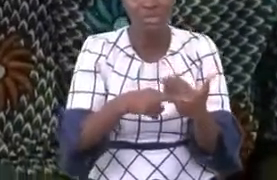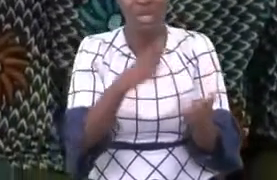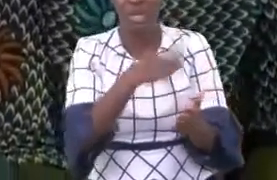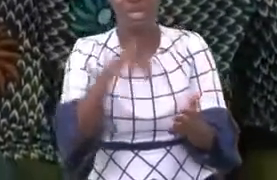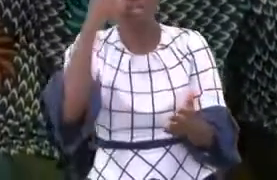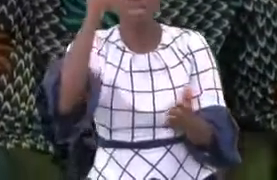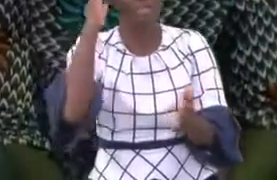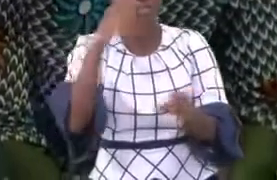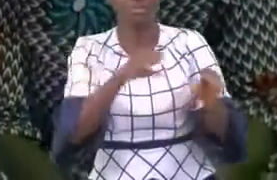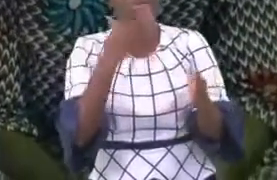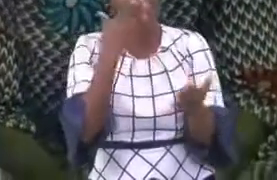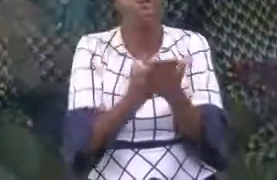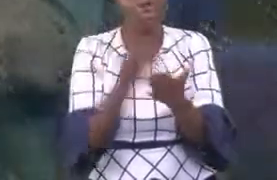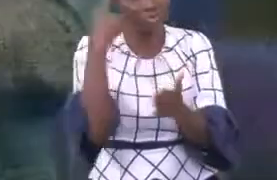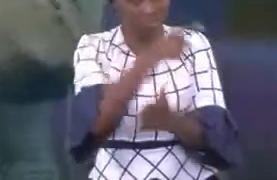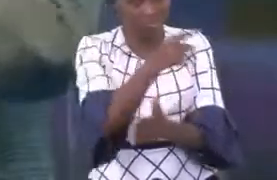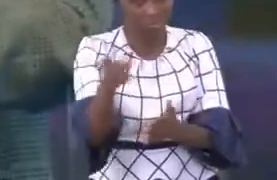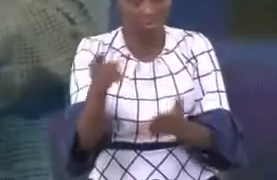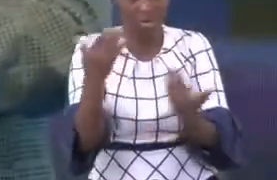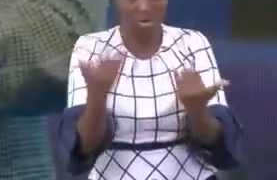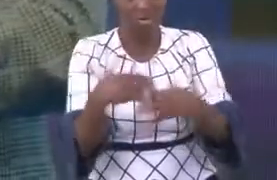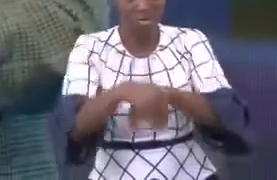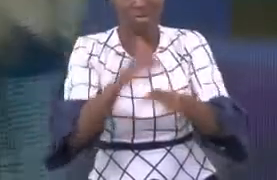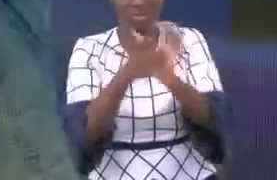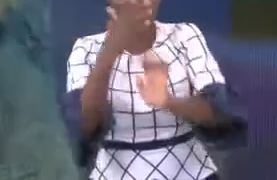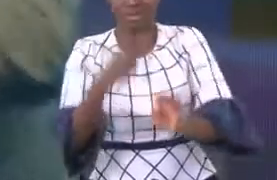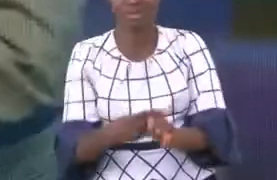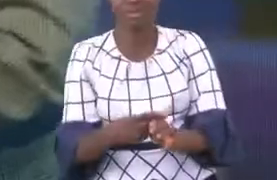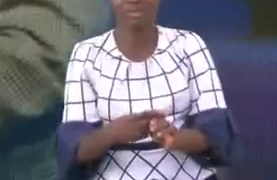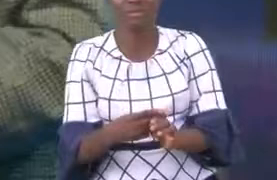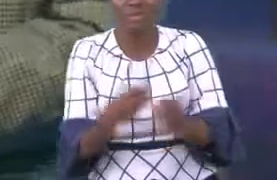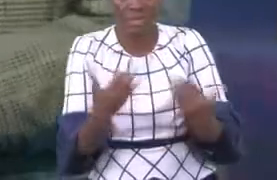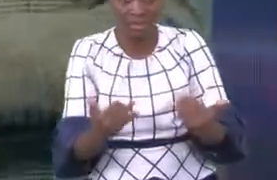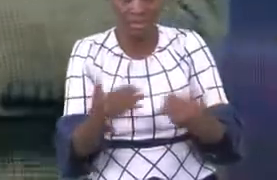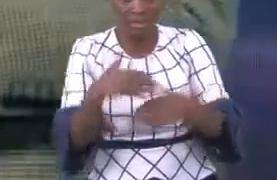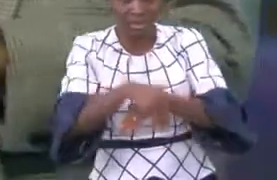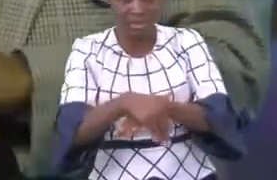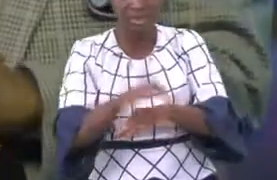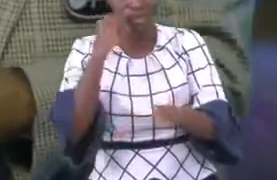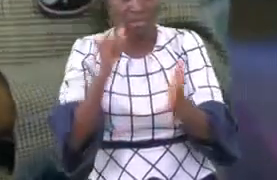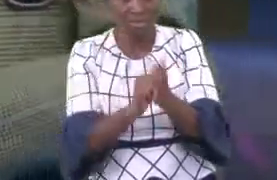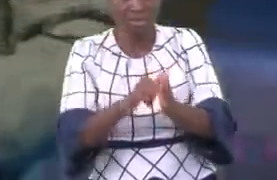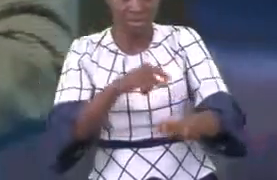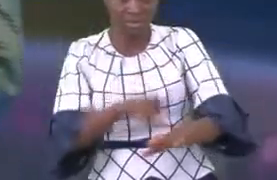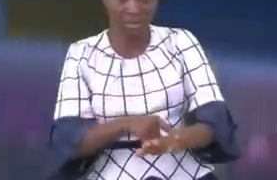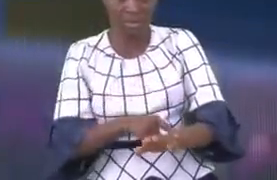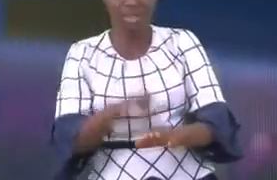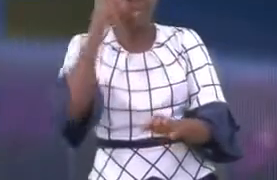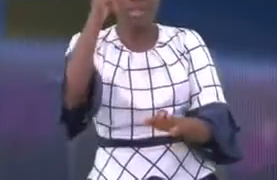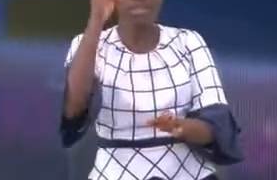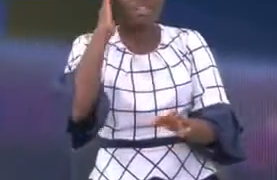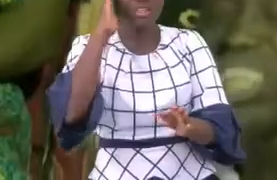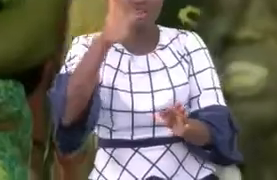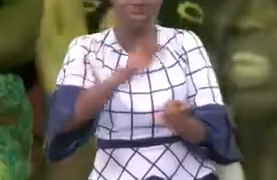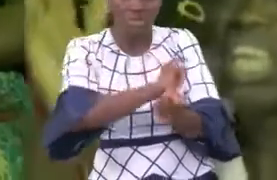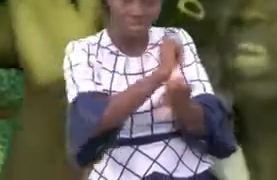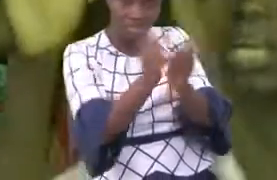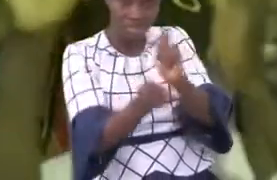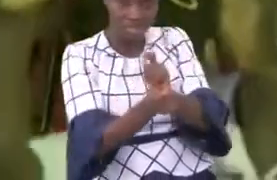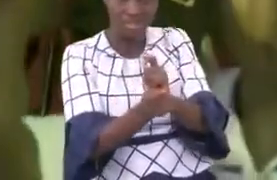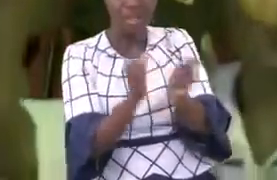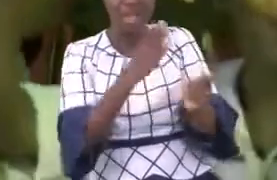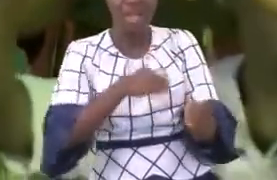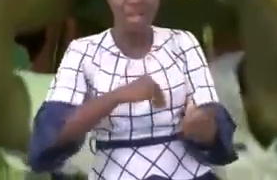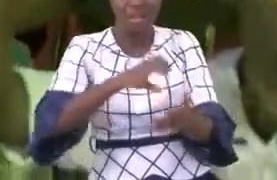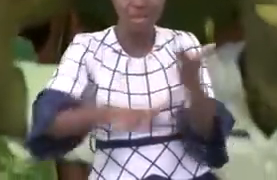that night. It will reverse every negative thing in your life tonight. In Jesus' name,